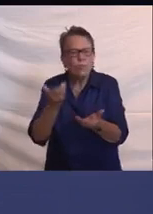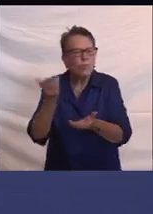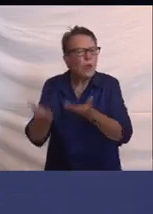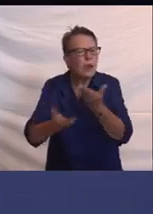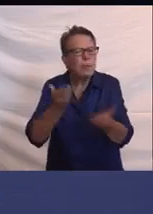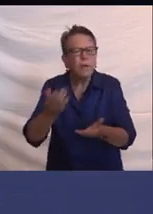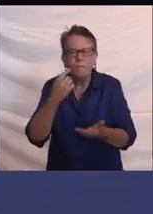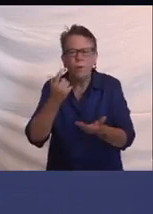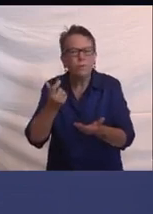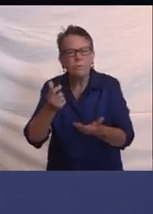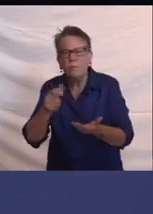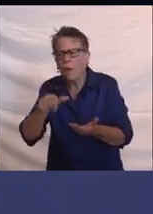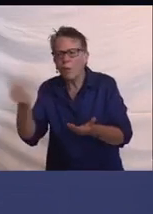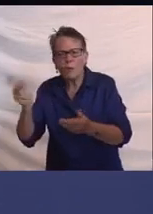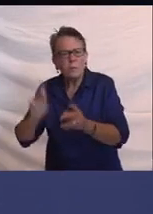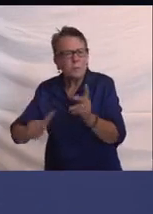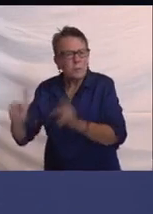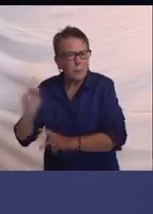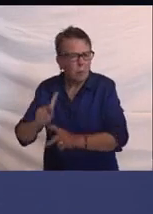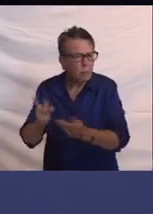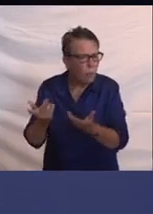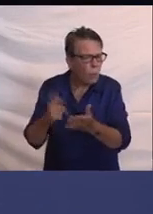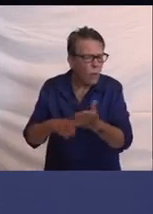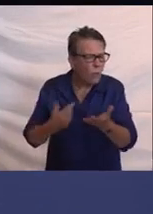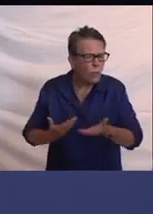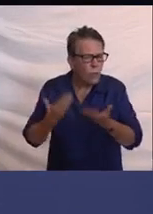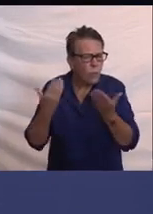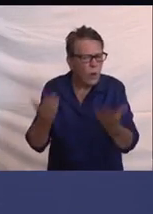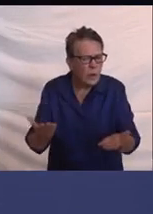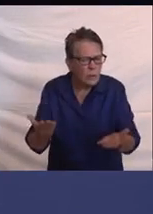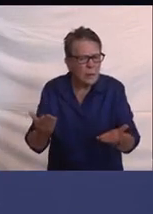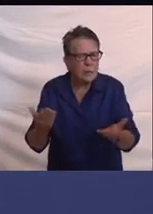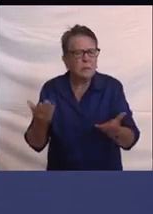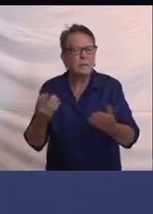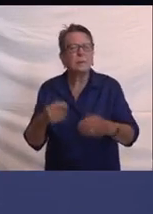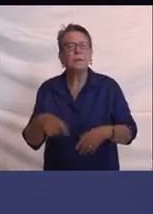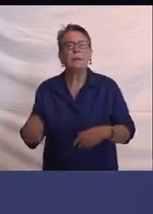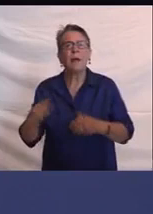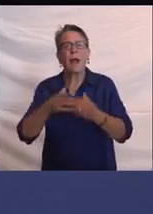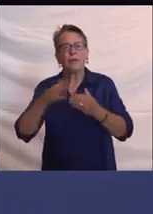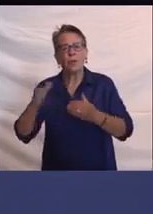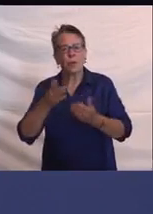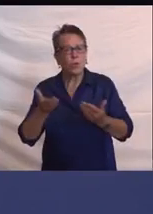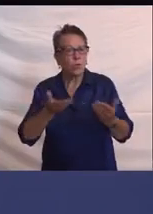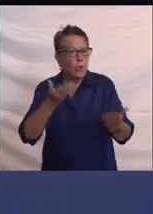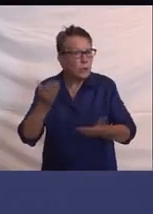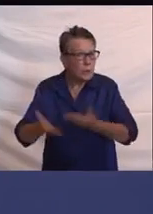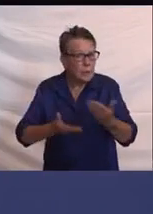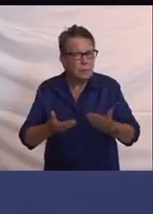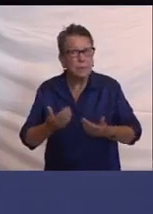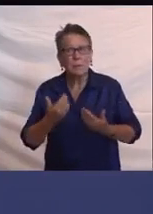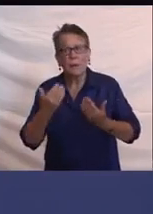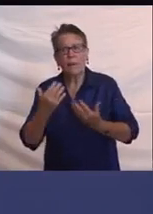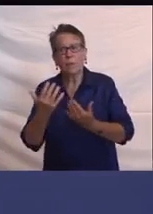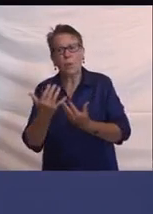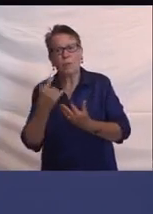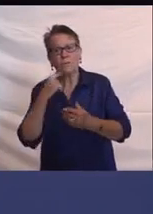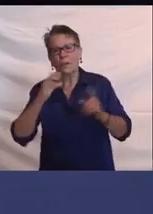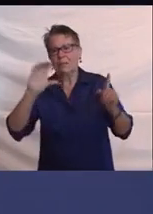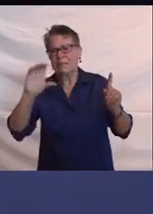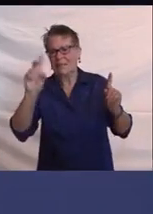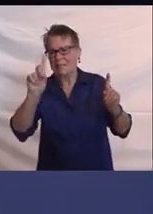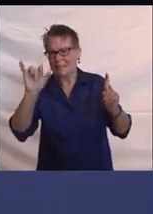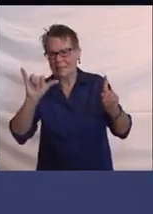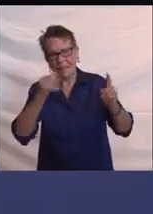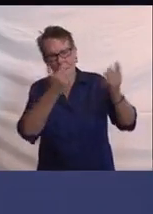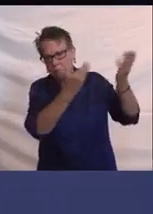Following the issuance of ACIP's recommendation, the next step is for the CDC to accept those recommendations.